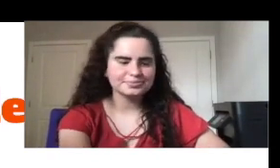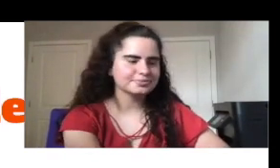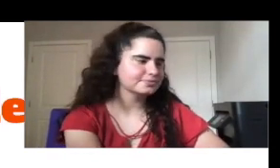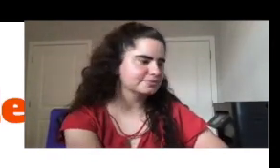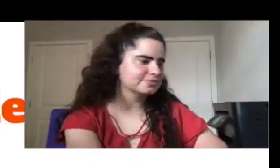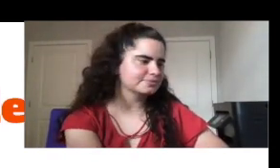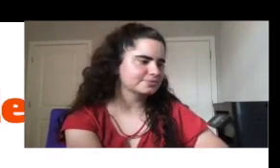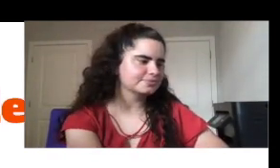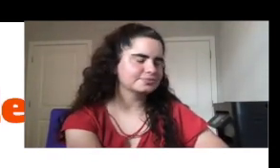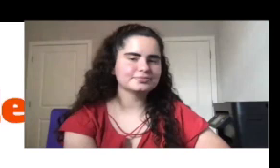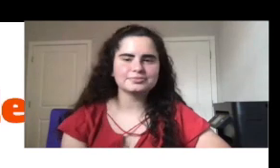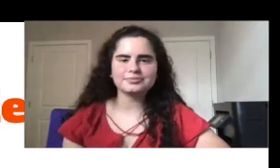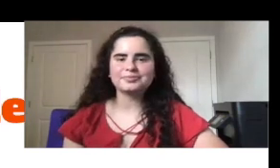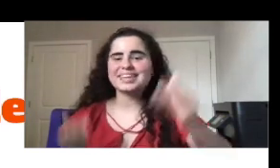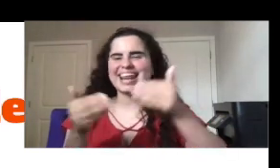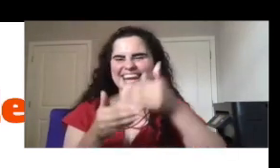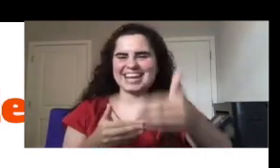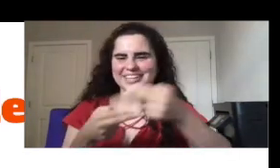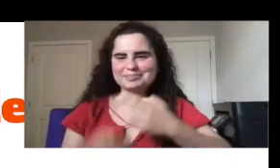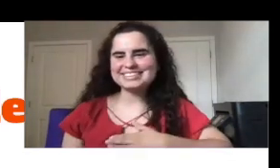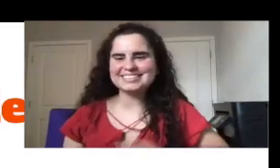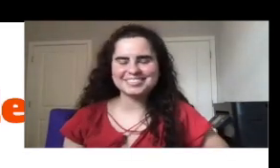signs for STEM concepts.